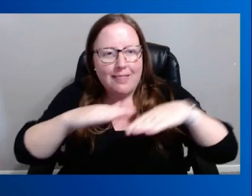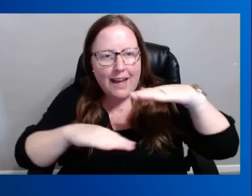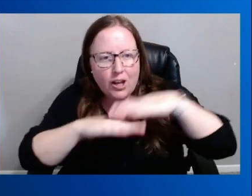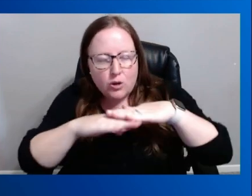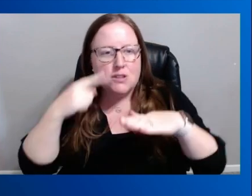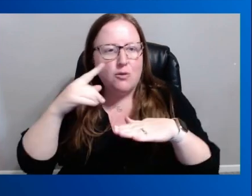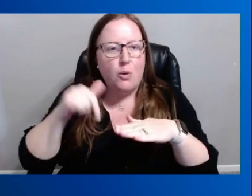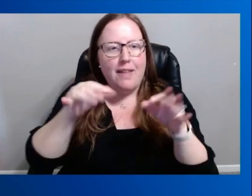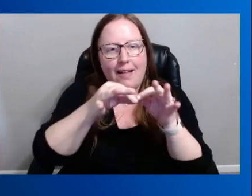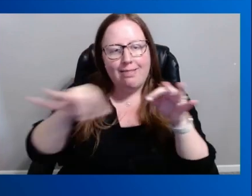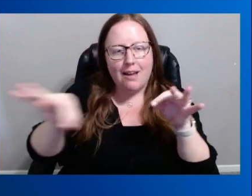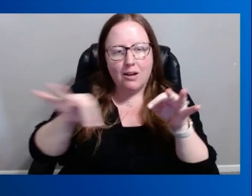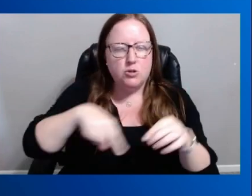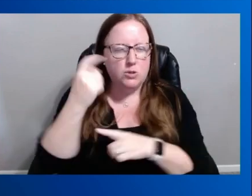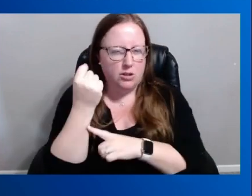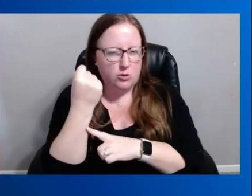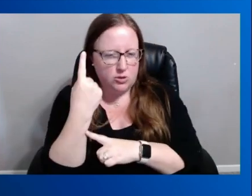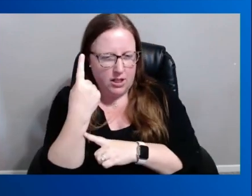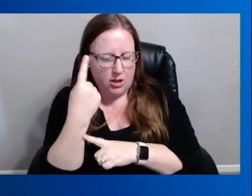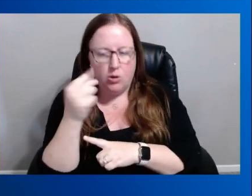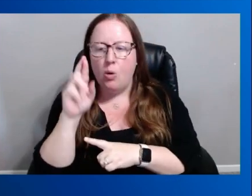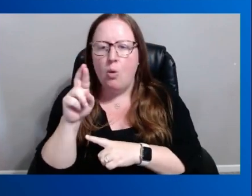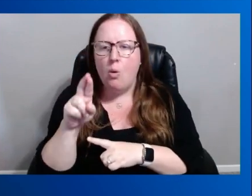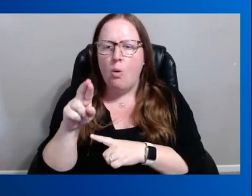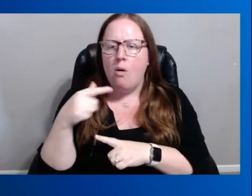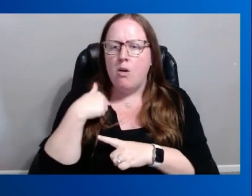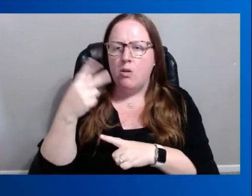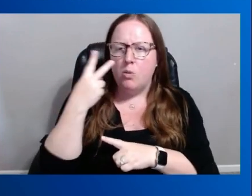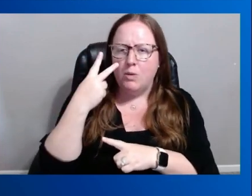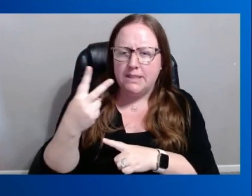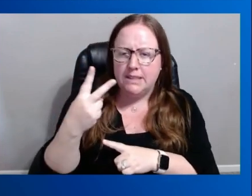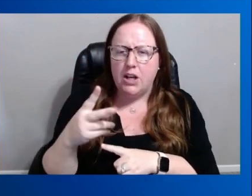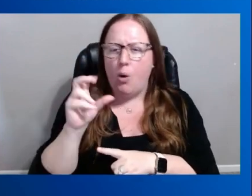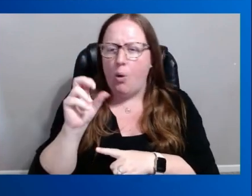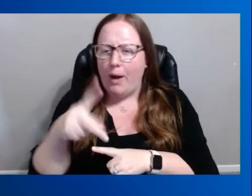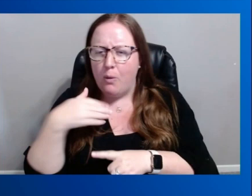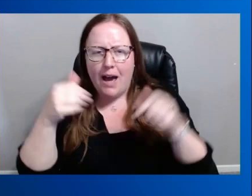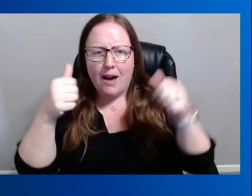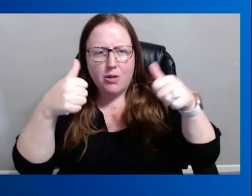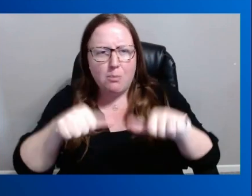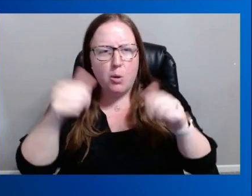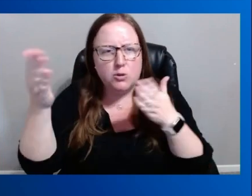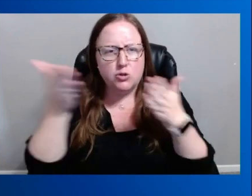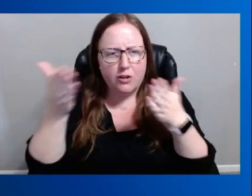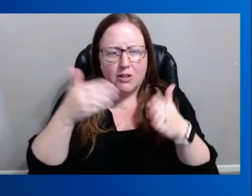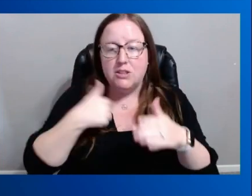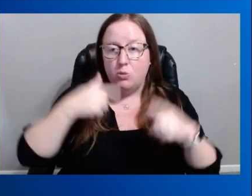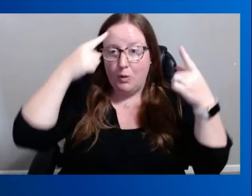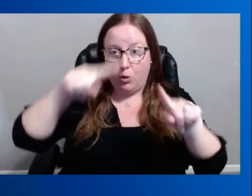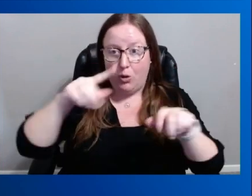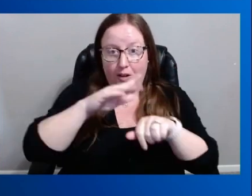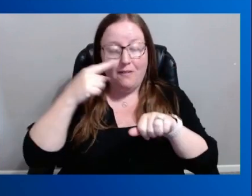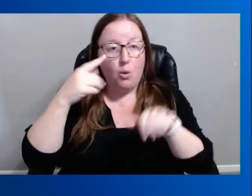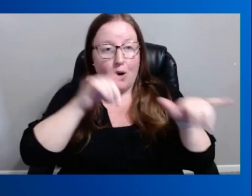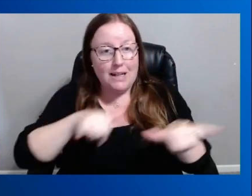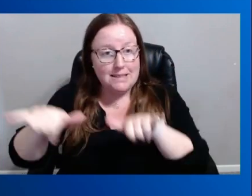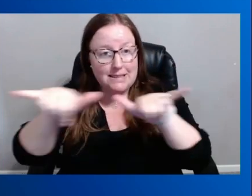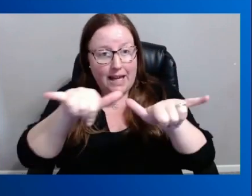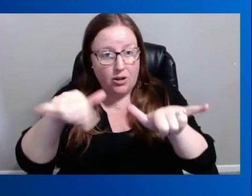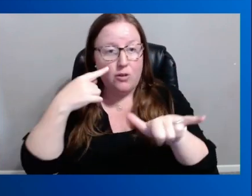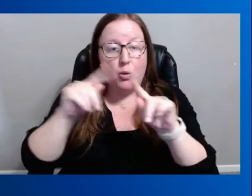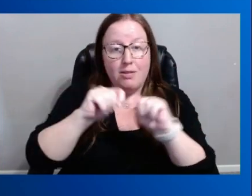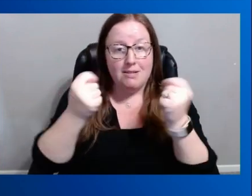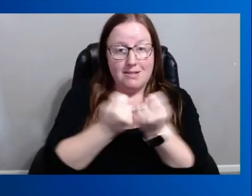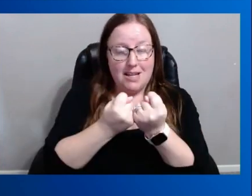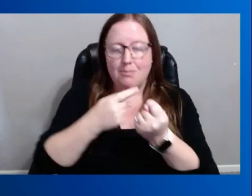we understand? Or do we go here over onto the open host service and we all agree on a standard as a team, and these are the standards and these